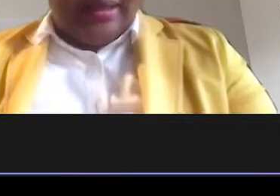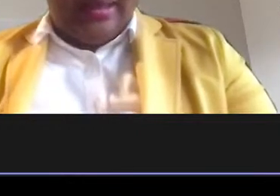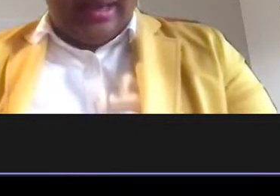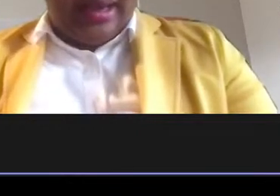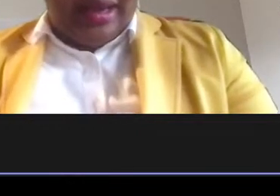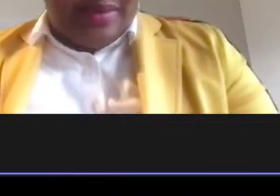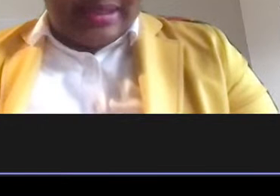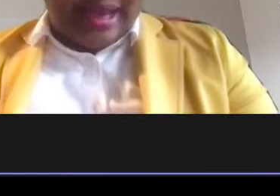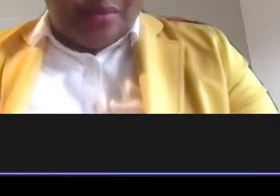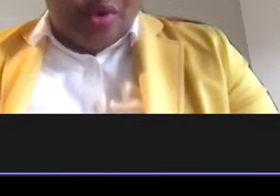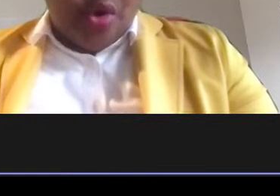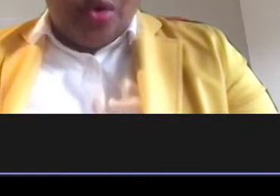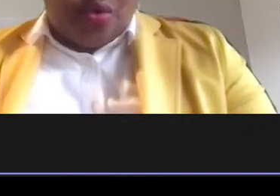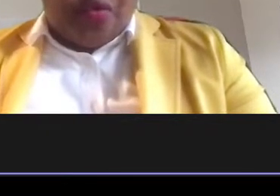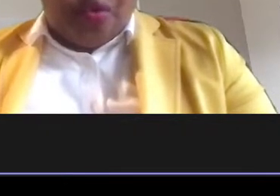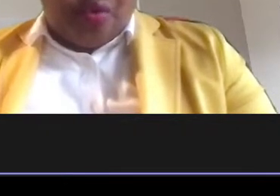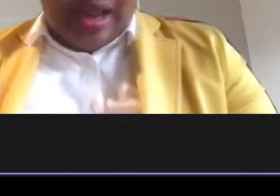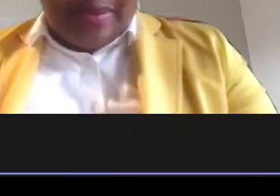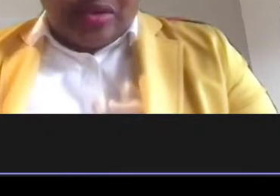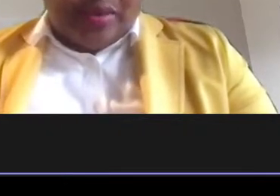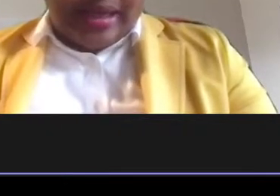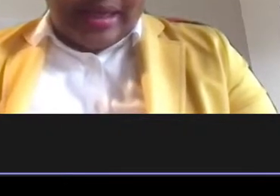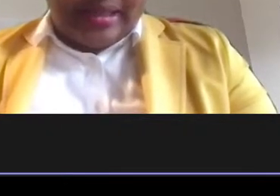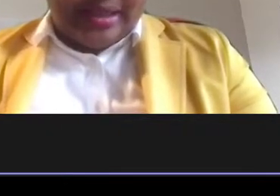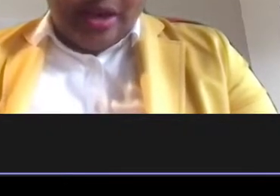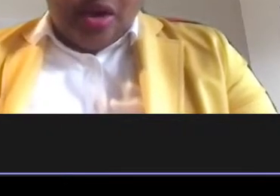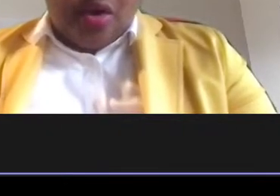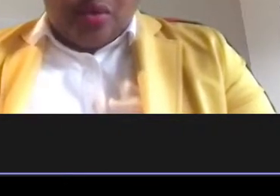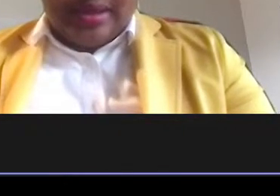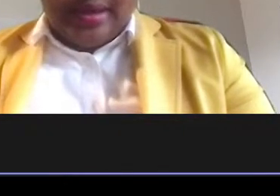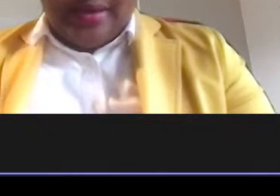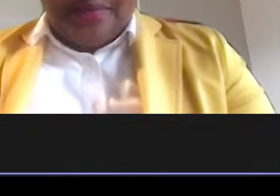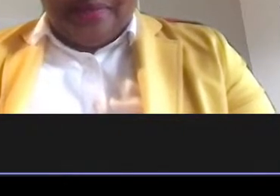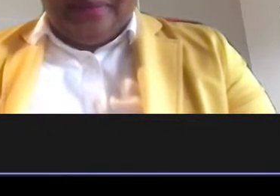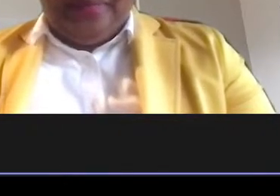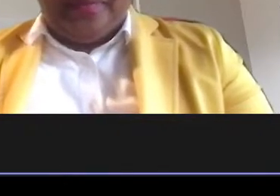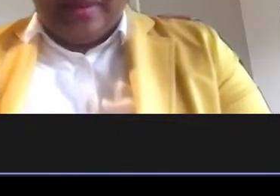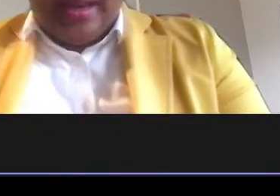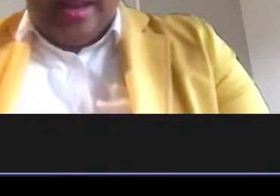ngalo imizamo yokufukula abantu bakithi